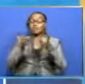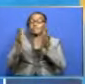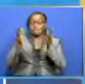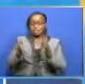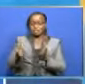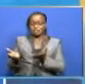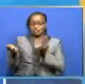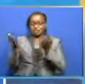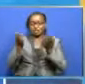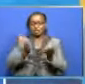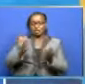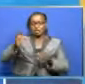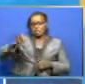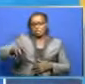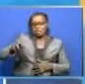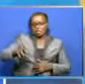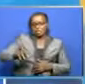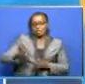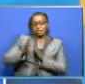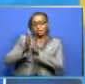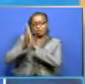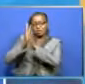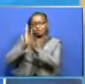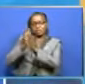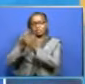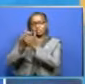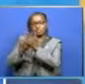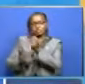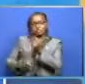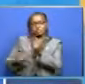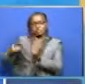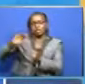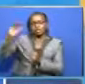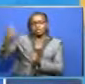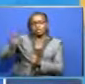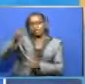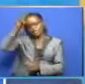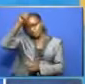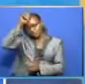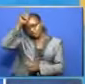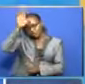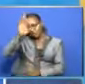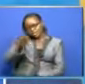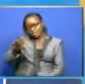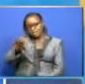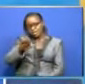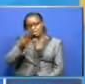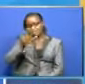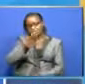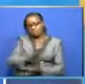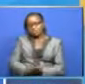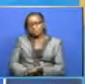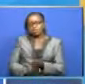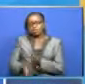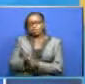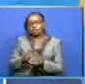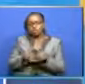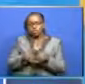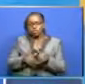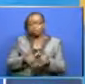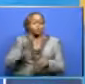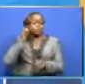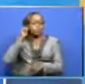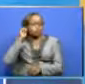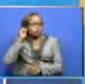buses, both in the urban and rural areas, with no regard to the social and